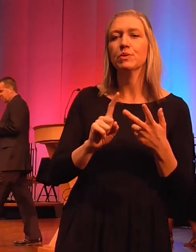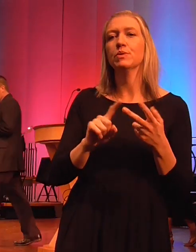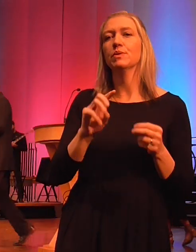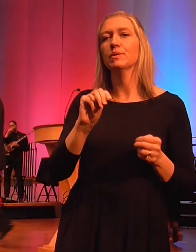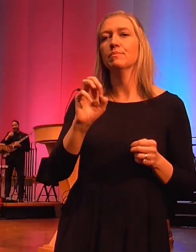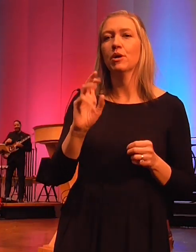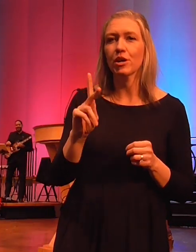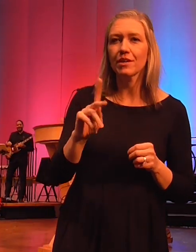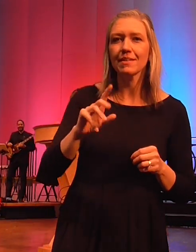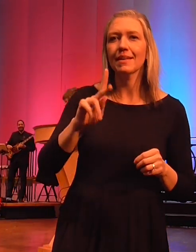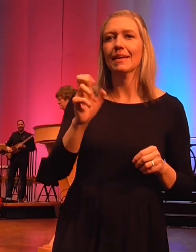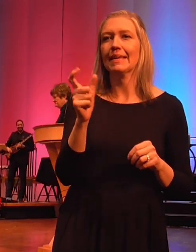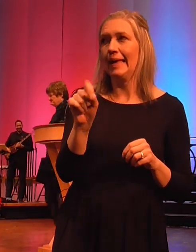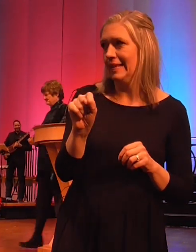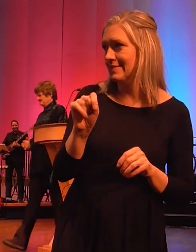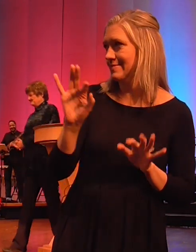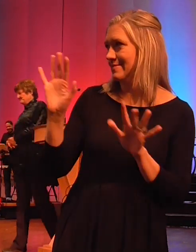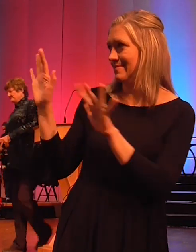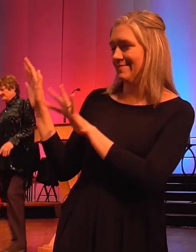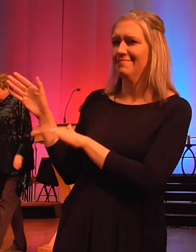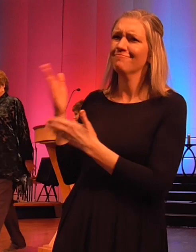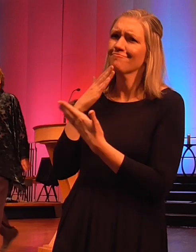Rottenstrauss.